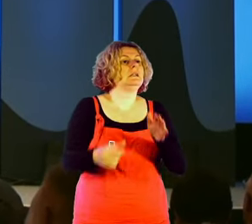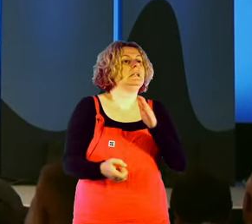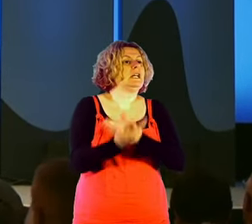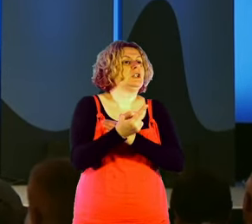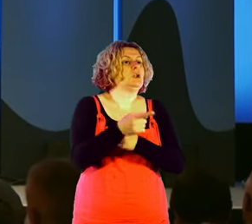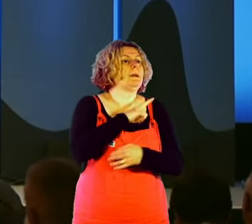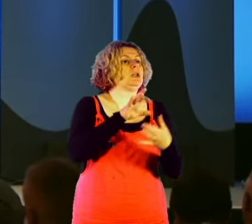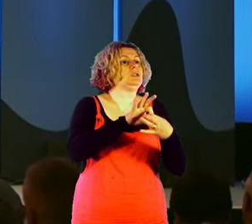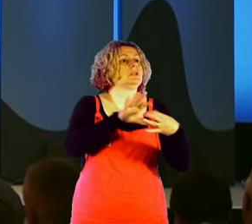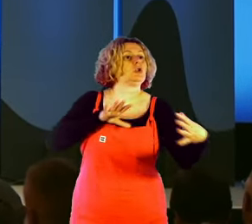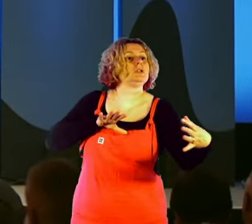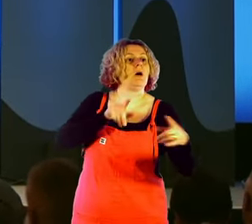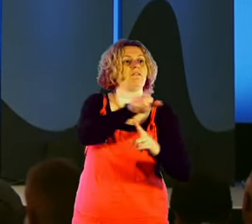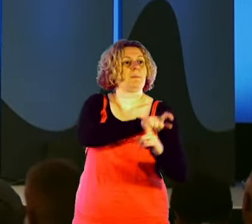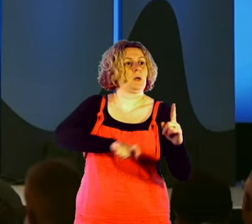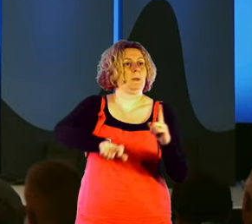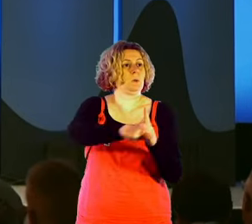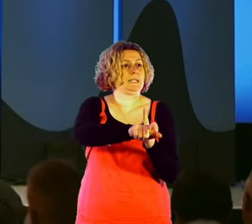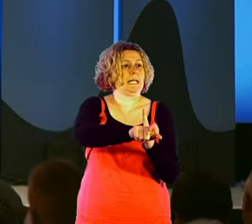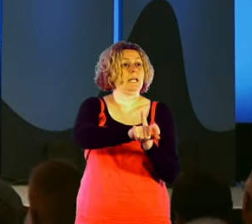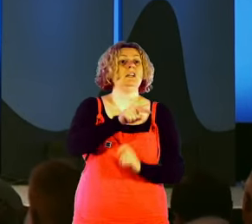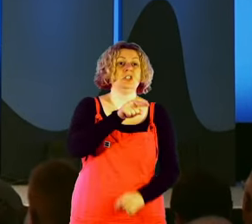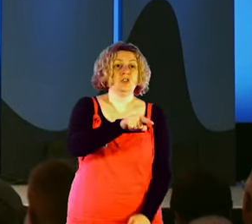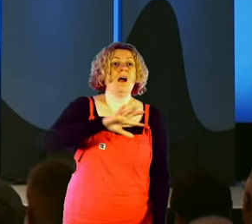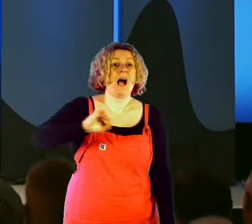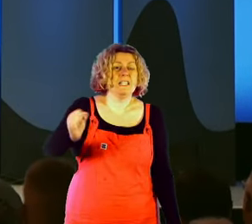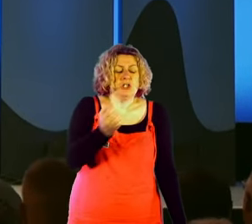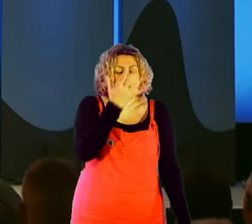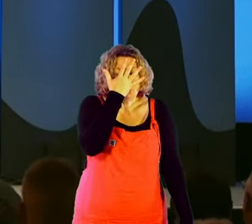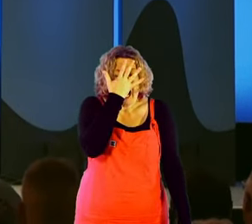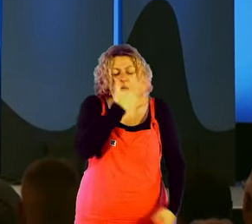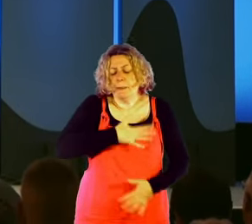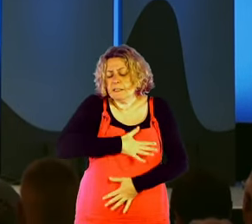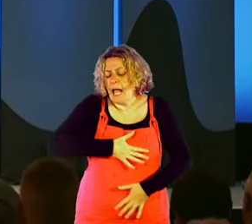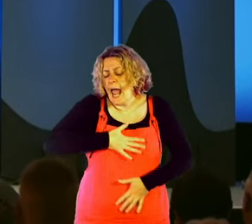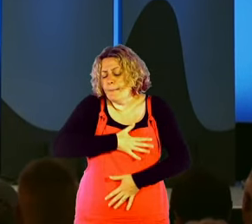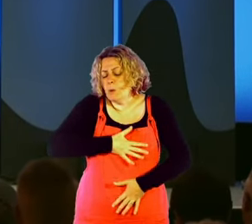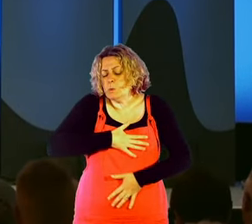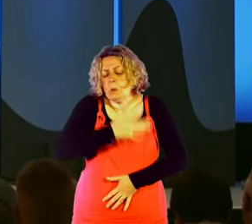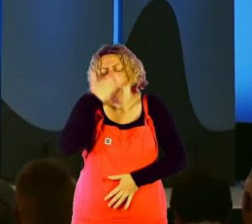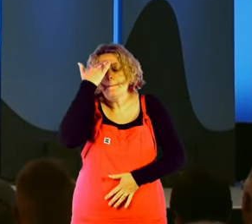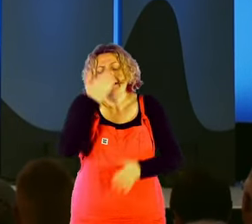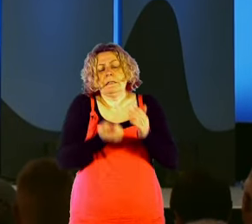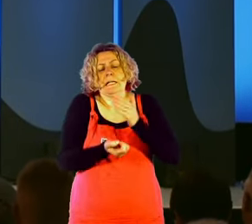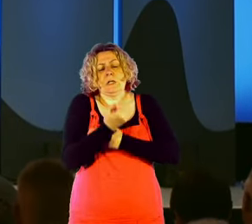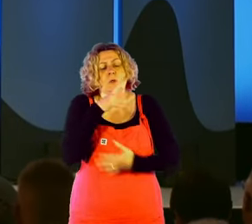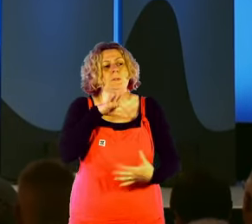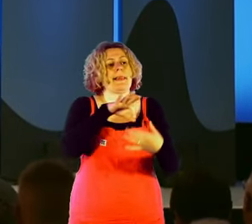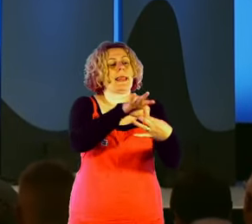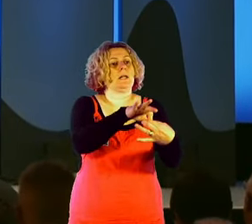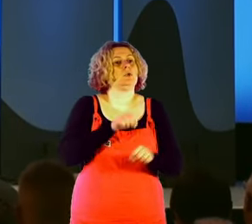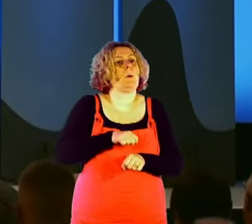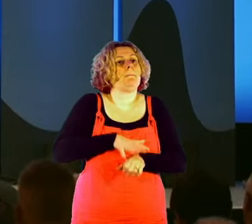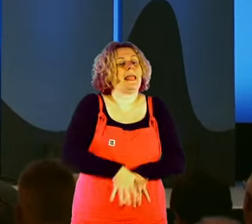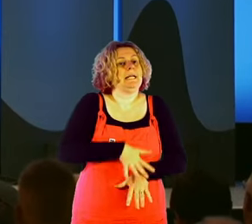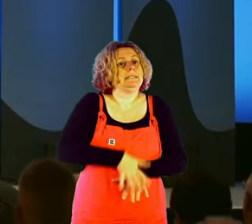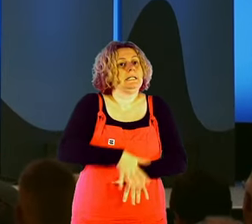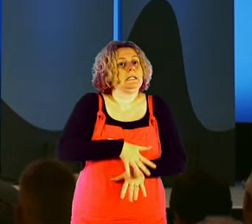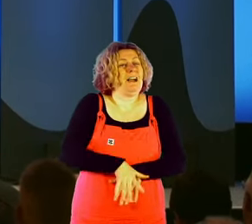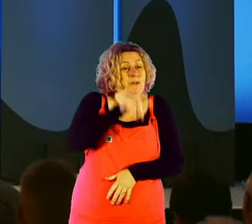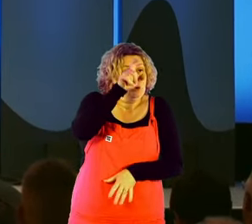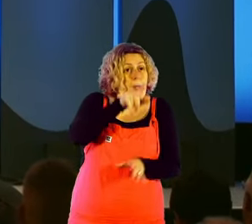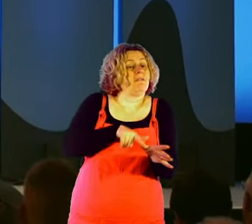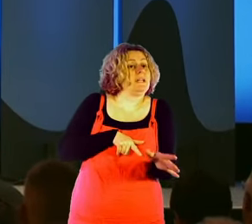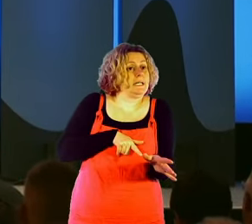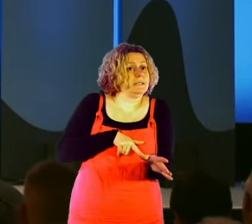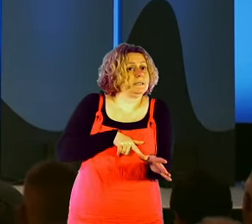that shame. Probably there's all sorts of emotional and mental issues associated with it as well. And she sneaks up to Jesus and